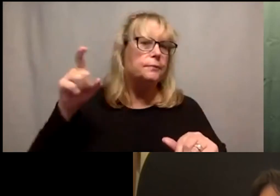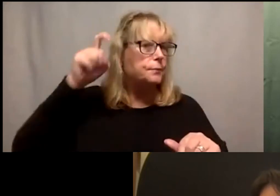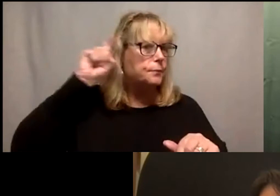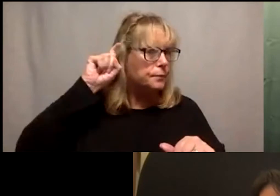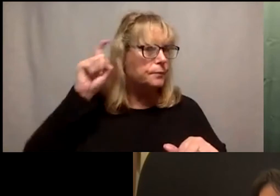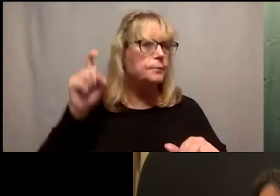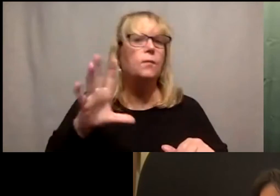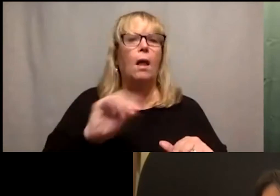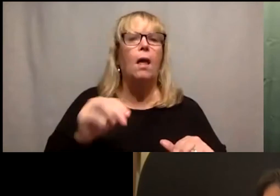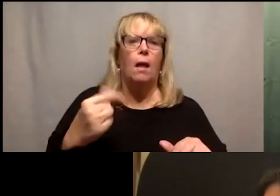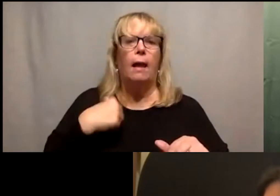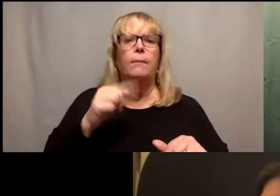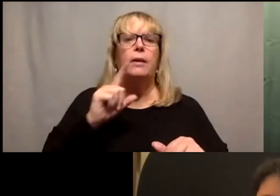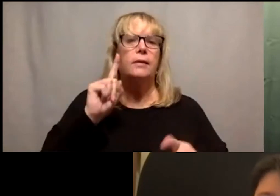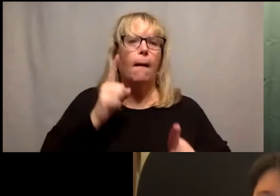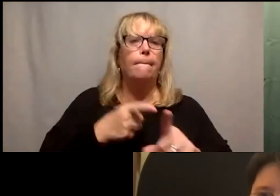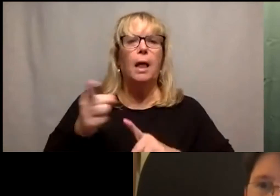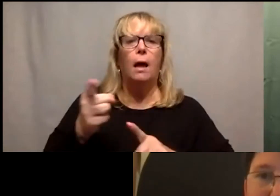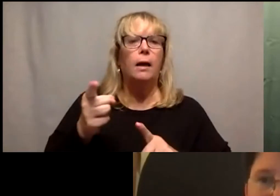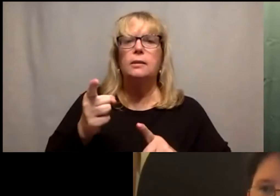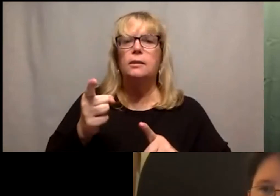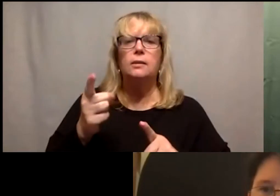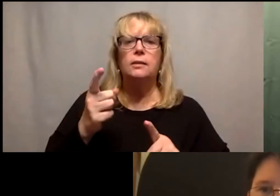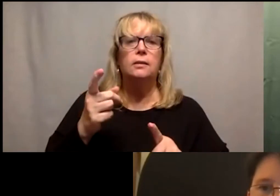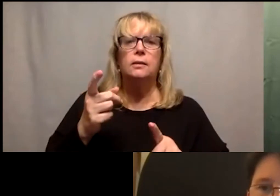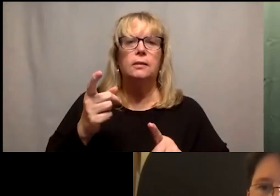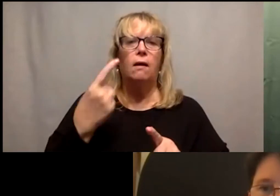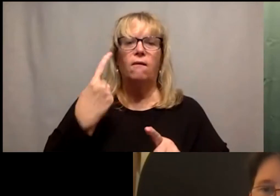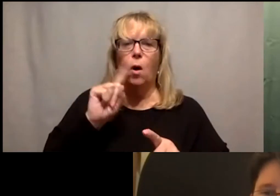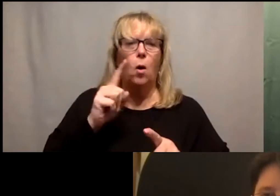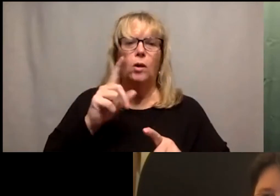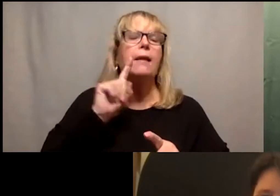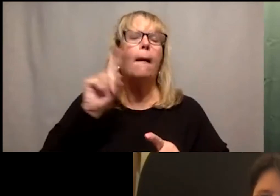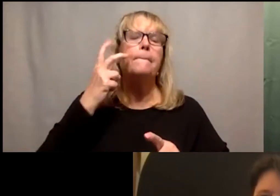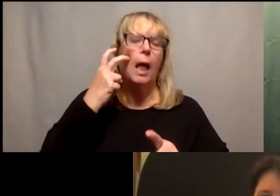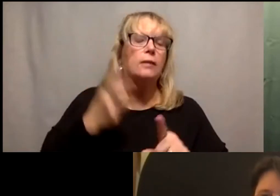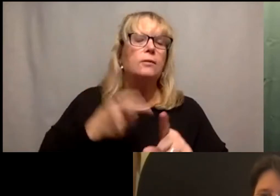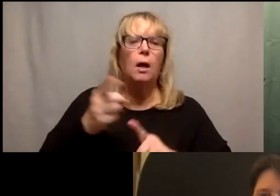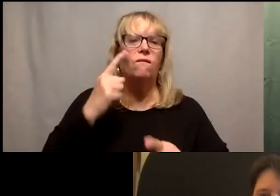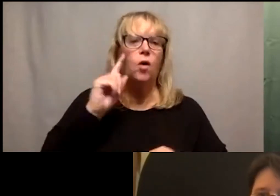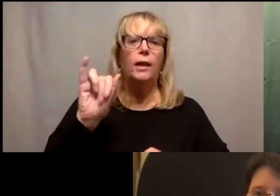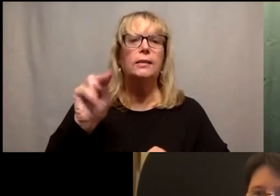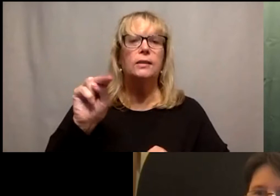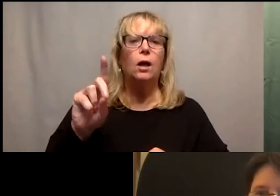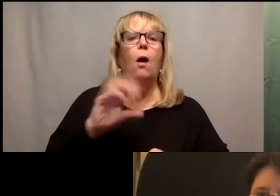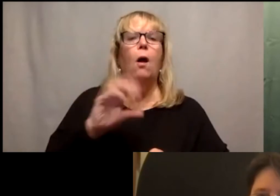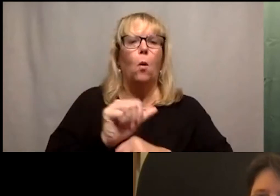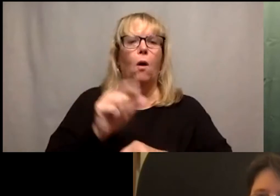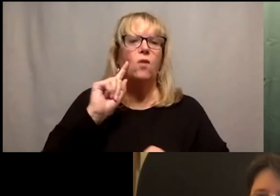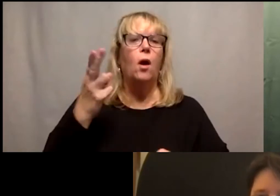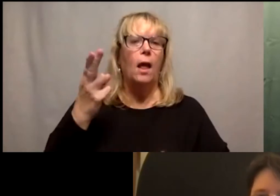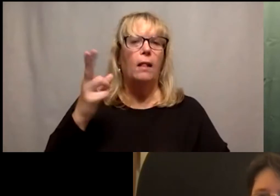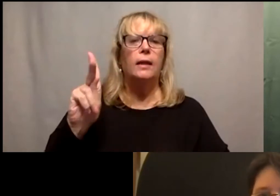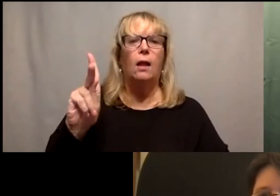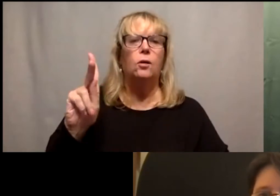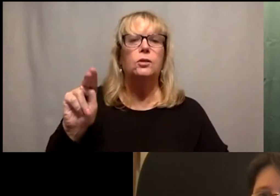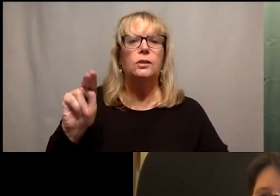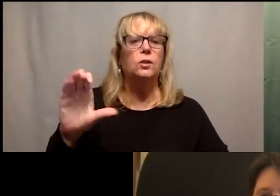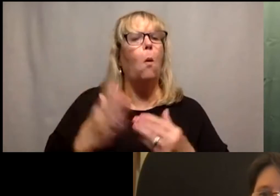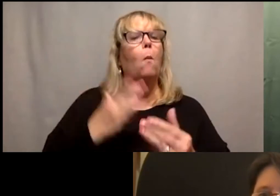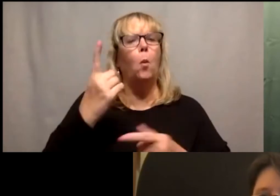the deafblind specialist for the state of Indiana. I've worked for Helen Keller for just about a year